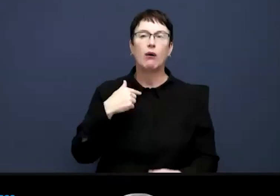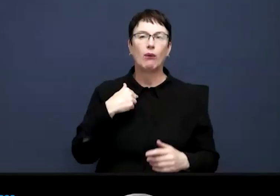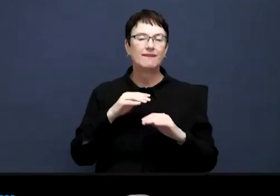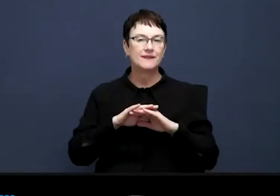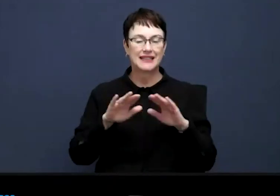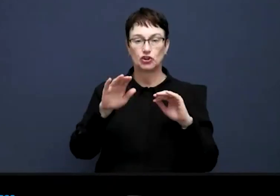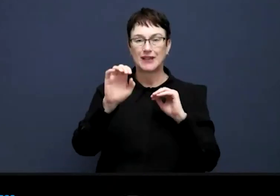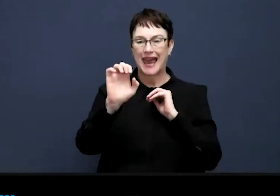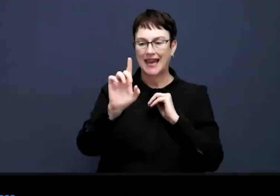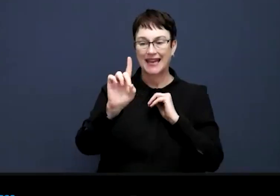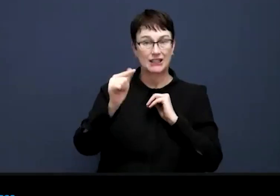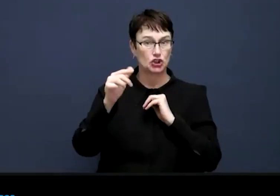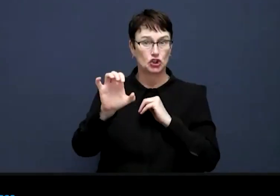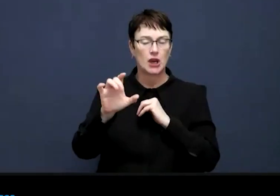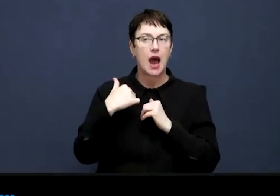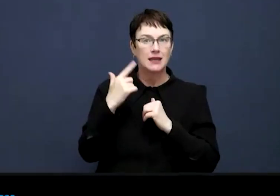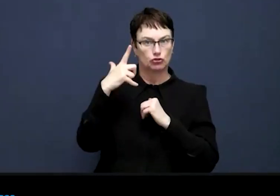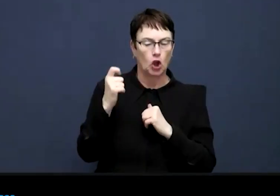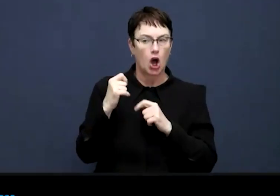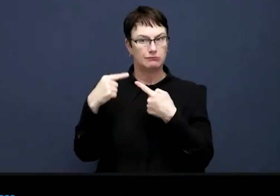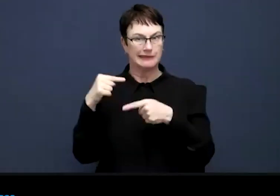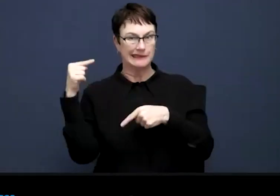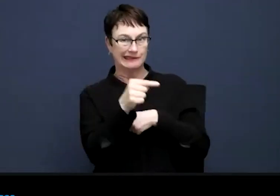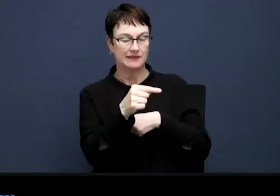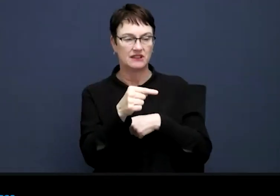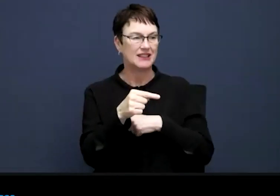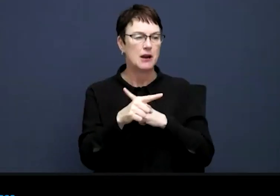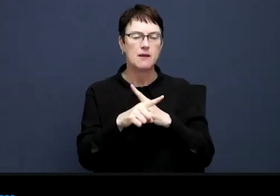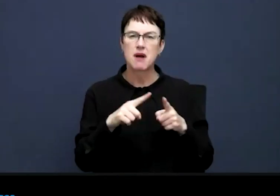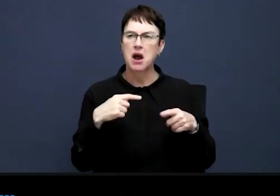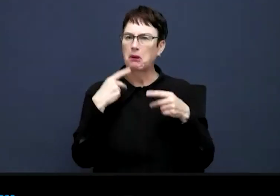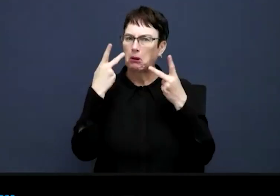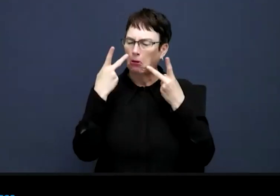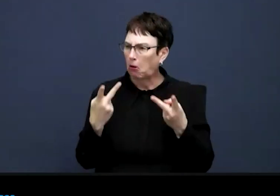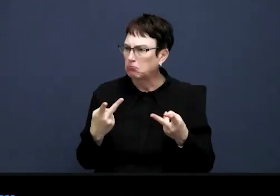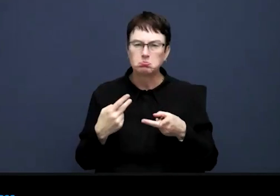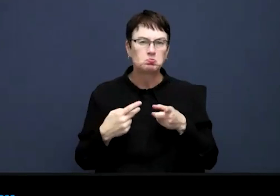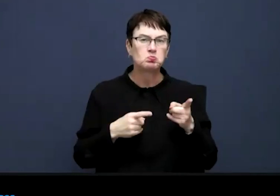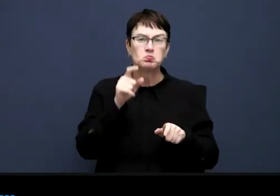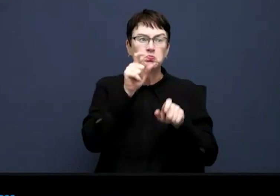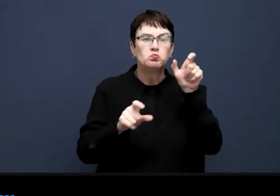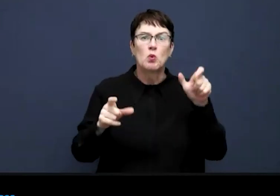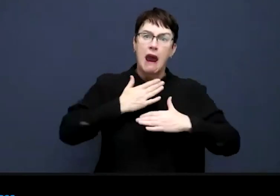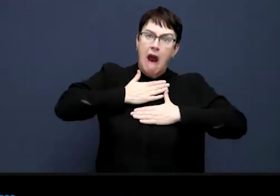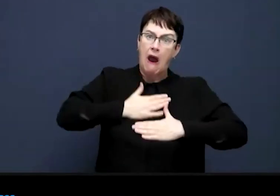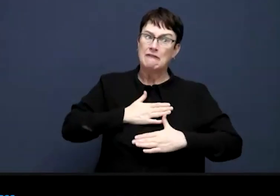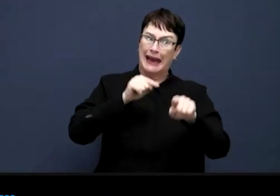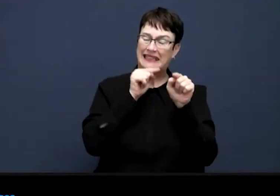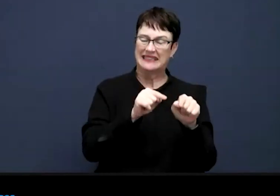lost momentum. In terms of the demand for it lost momentum, and for us as organizations and